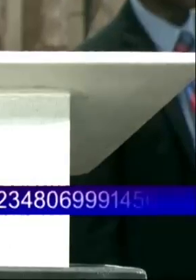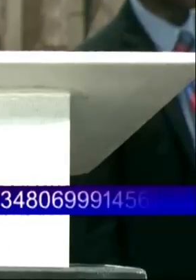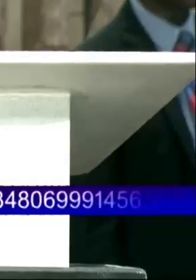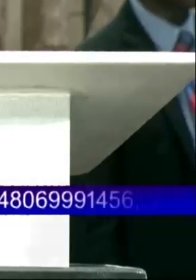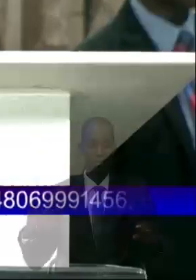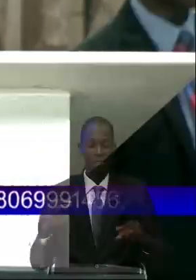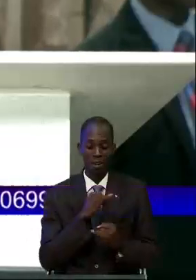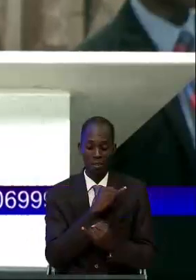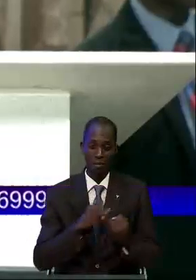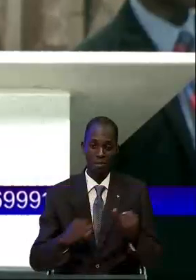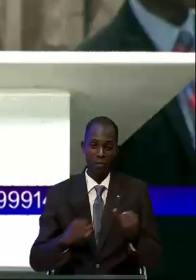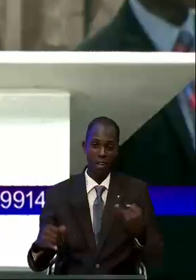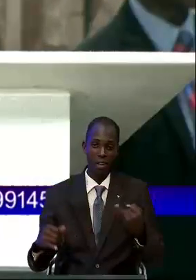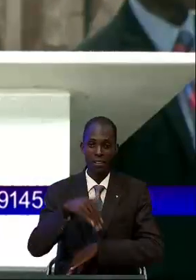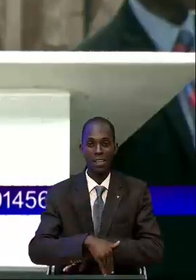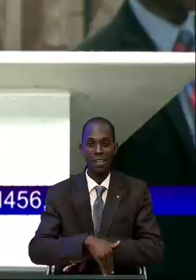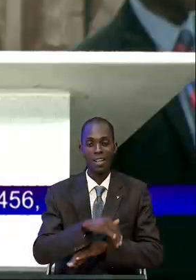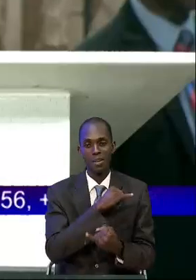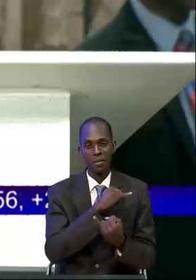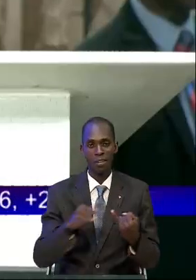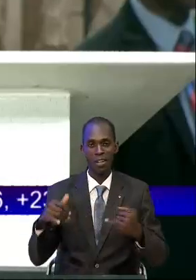whatever the problem, you are free.